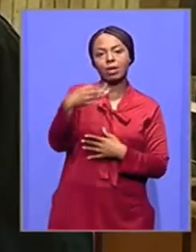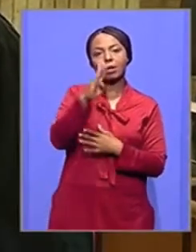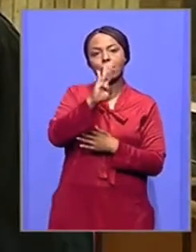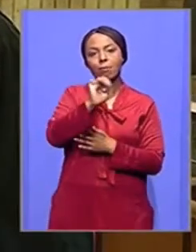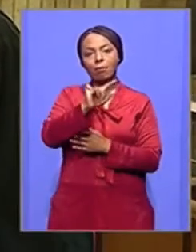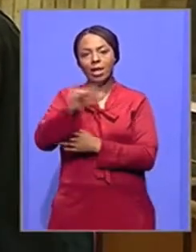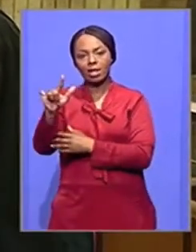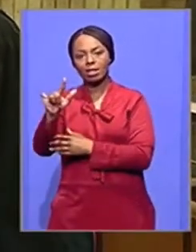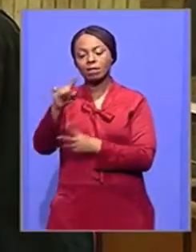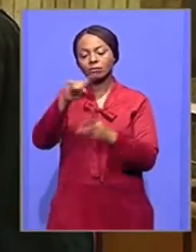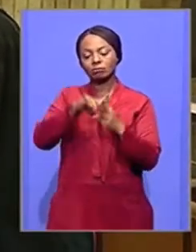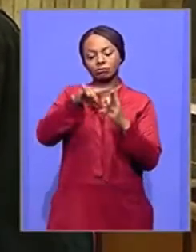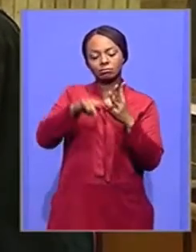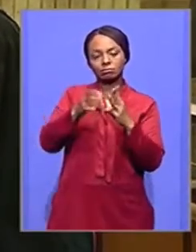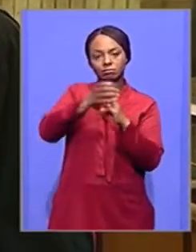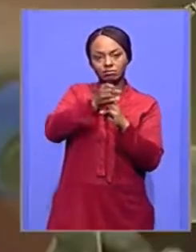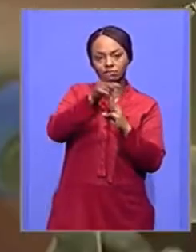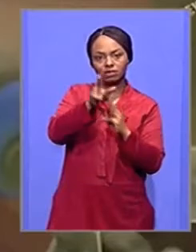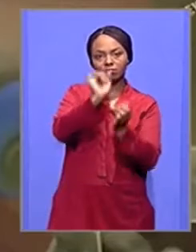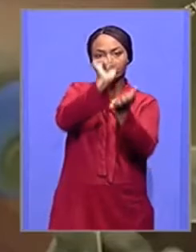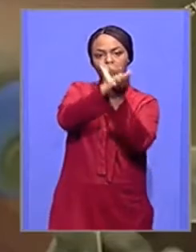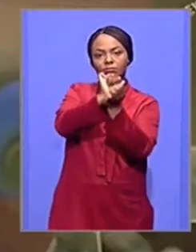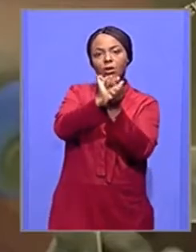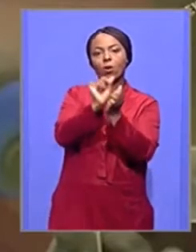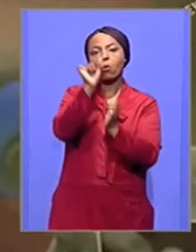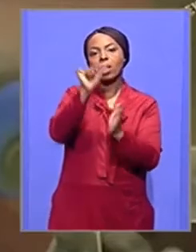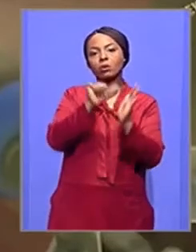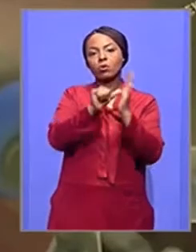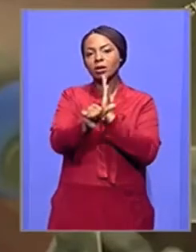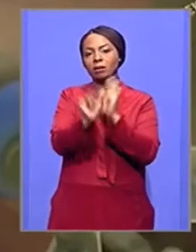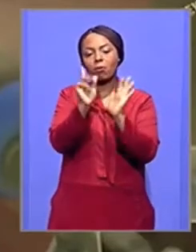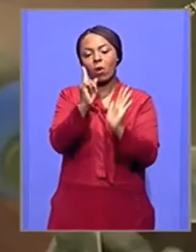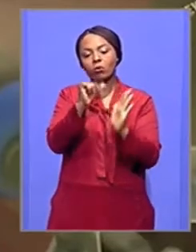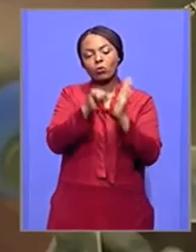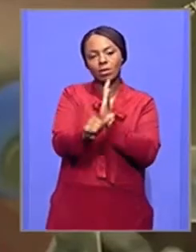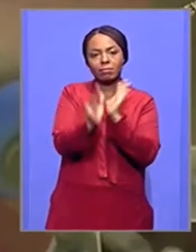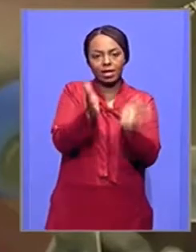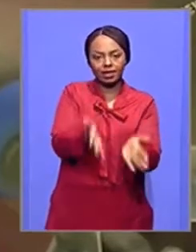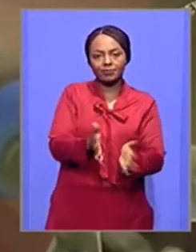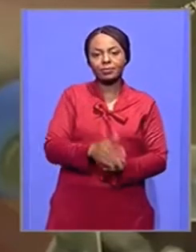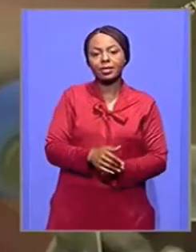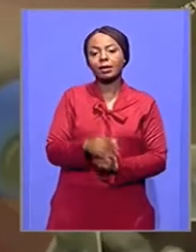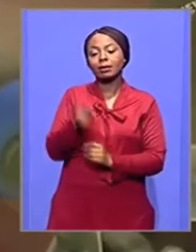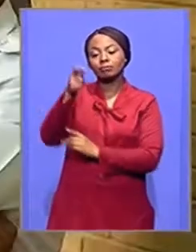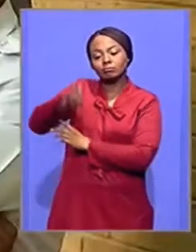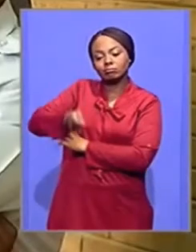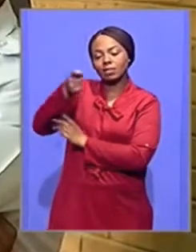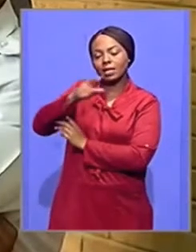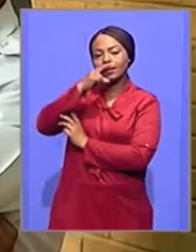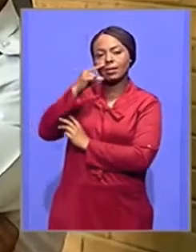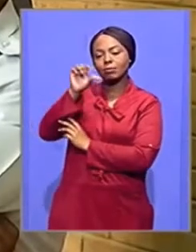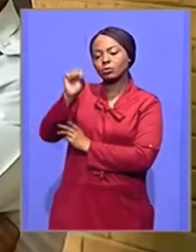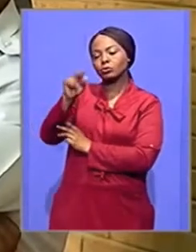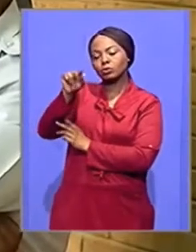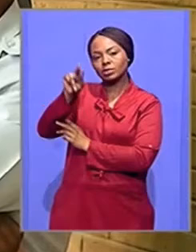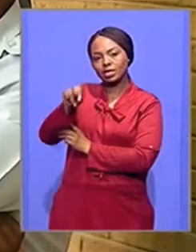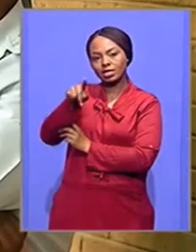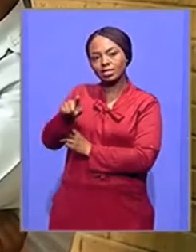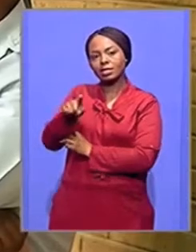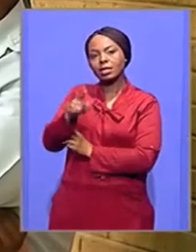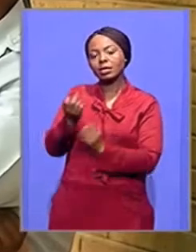ba ntse ba le kwa ntlo le fitshwana sebaka sa beke. Magiseterata Susan Monaledi o ba neetse beile ya diranta di le dikete